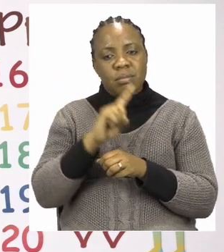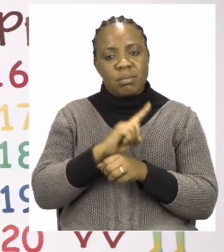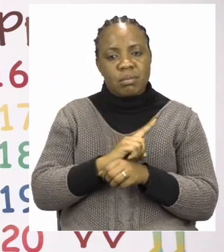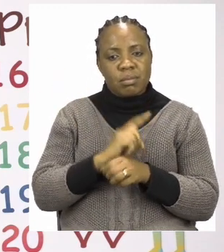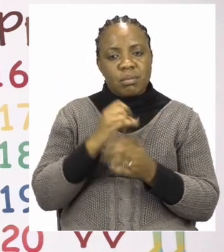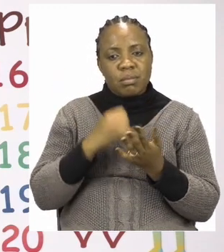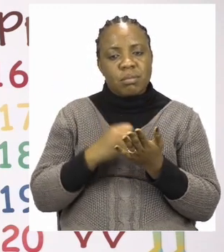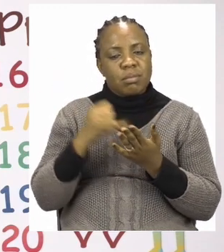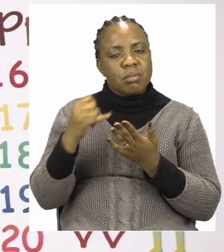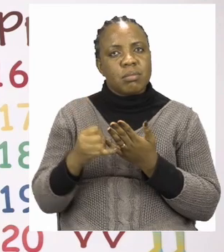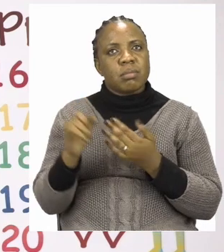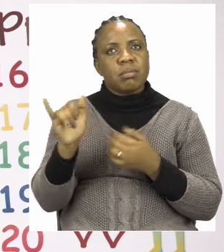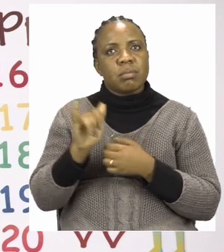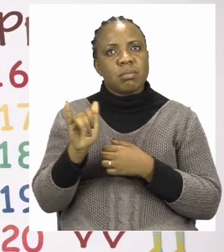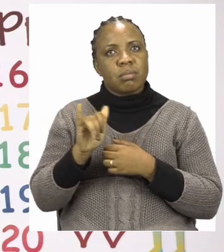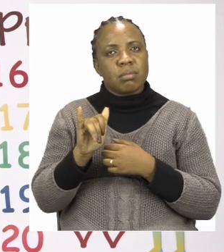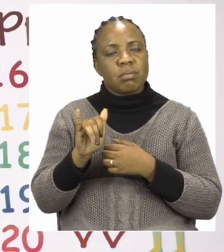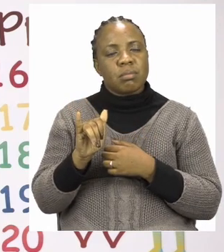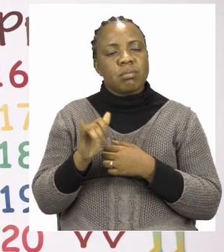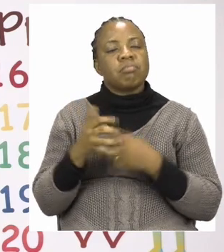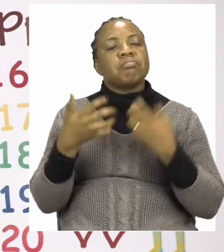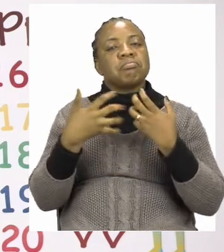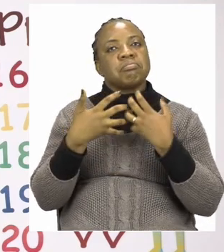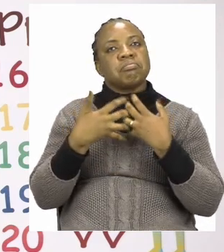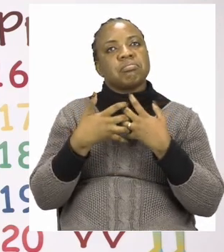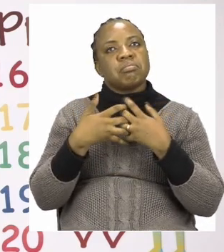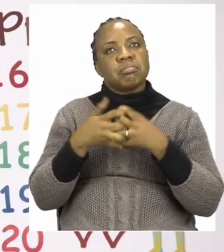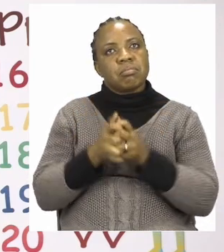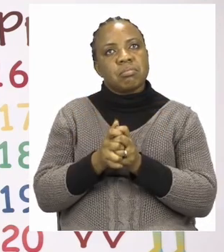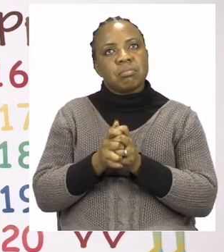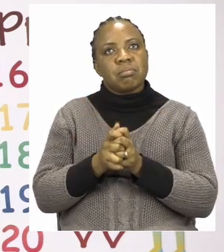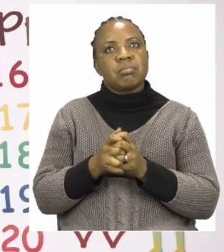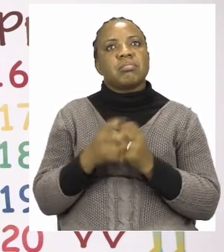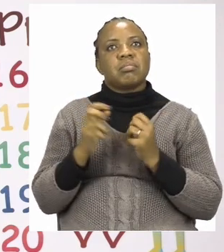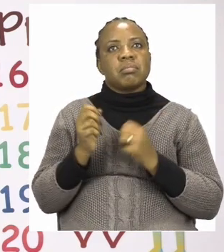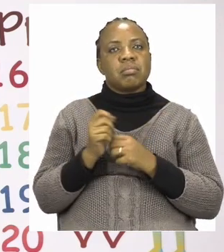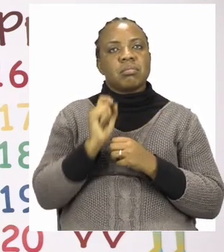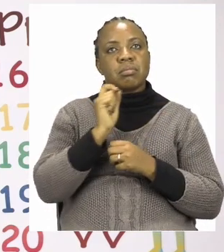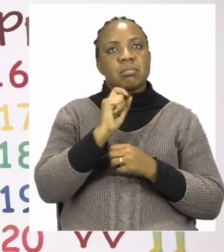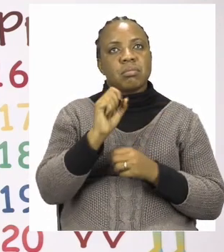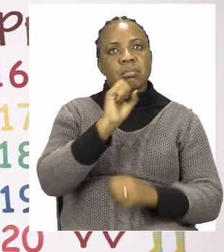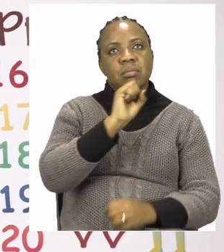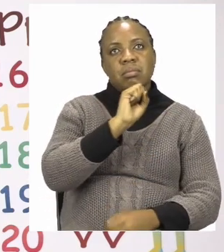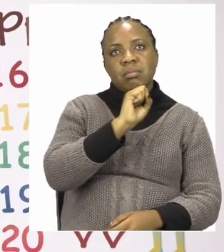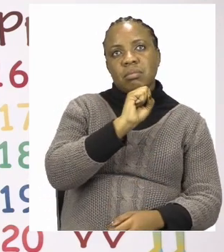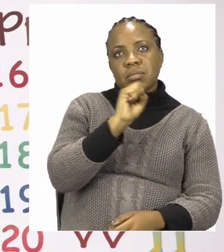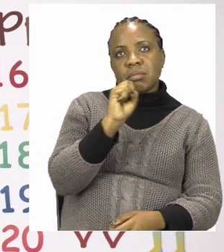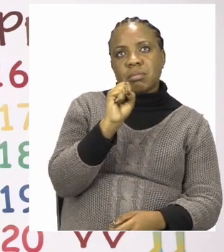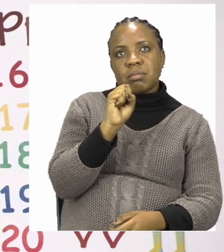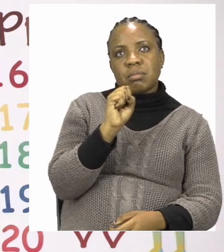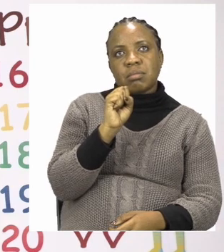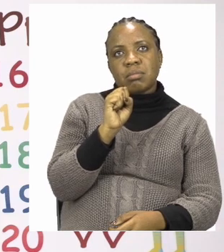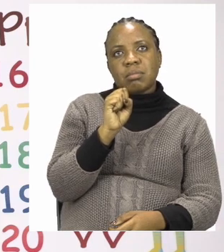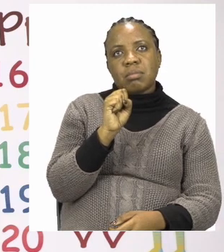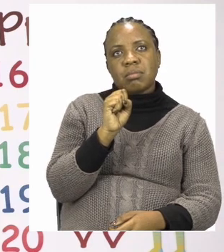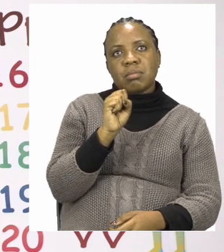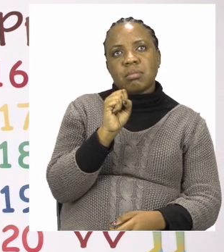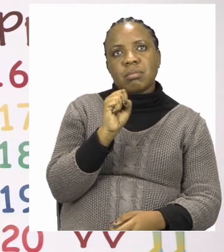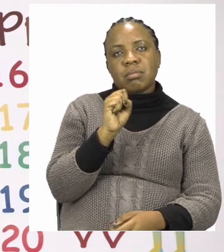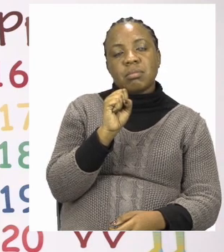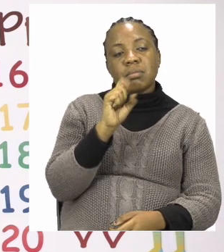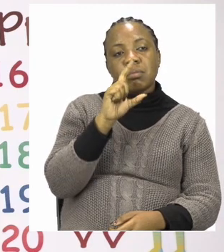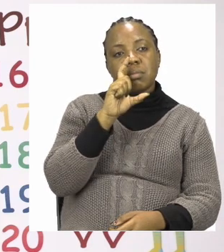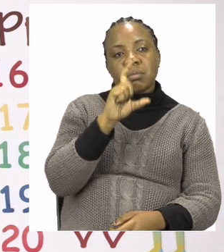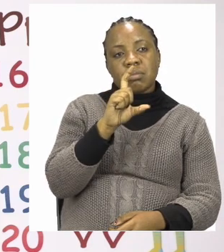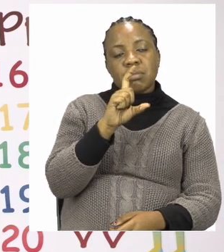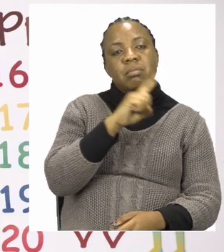second day is Sunday. So we're going to write Sunday. Capital letter S because it is an important